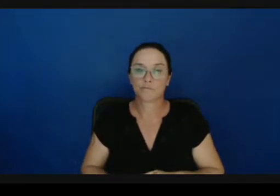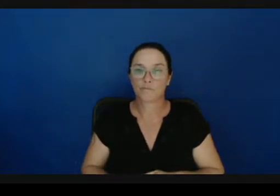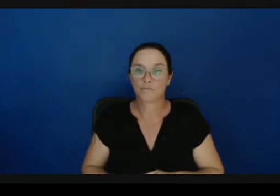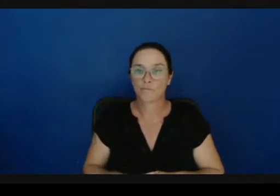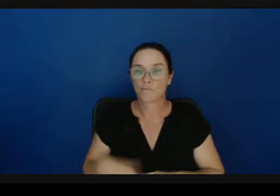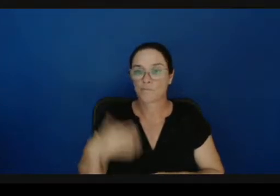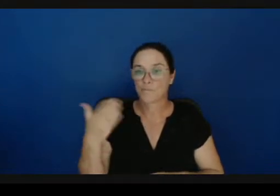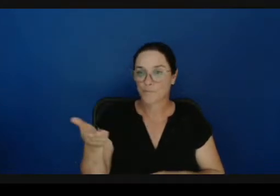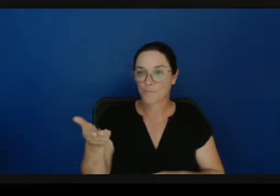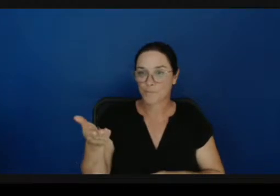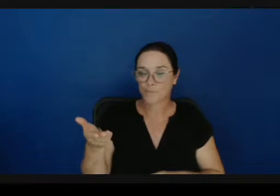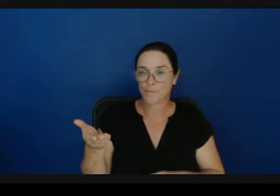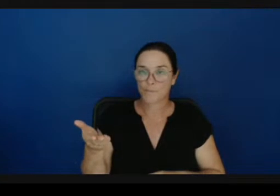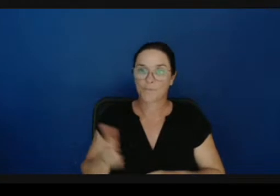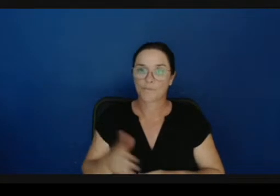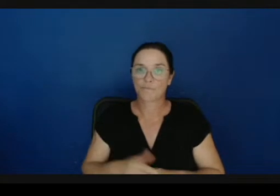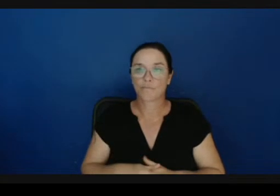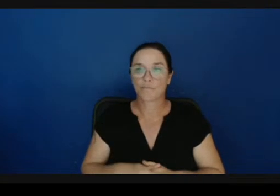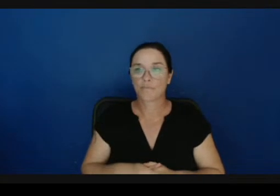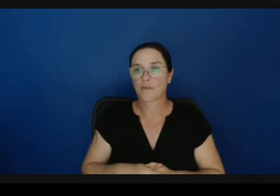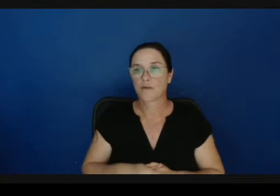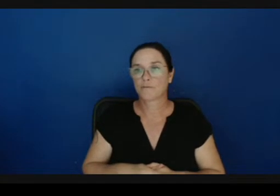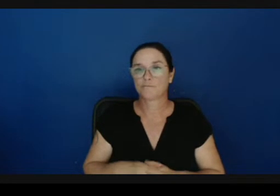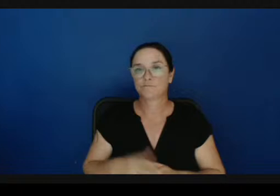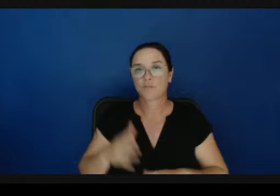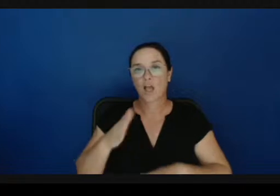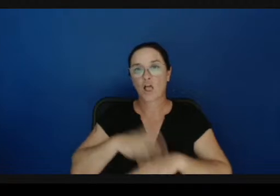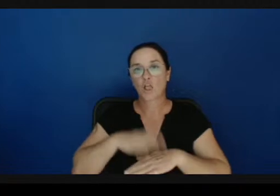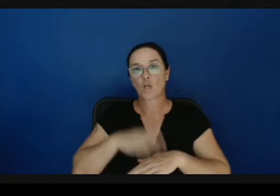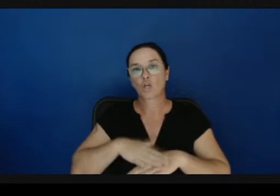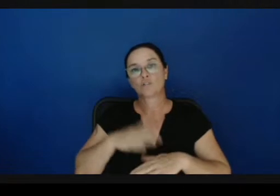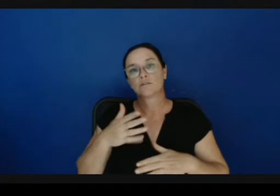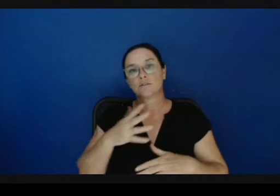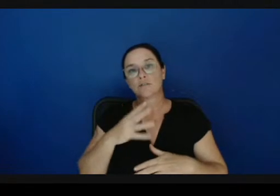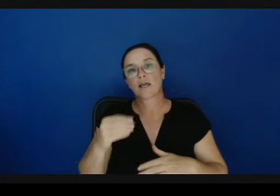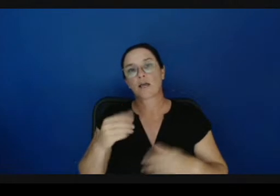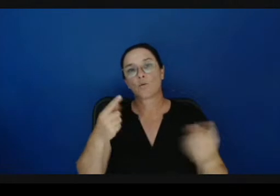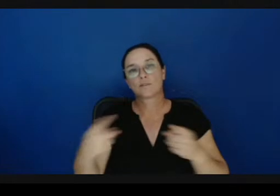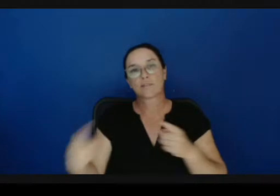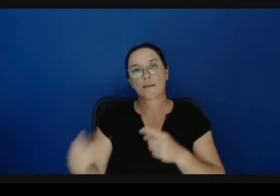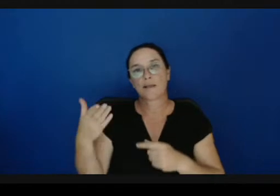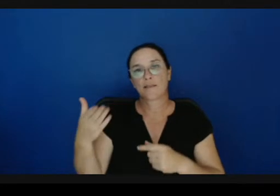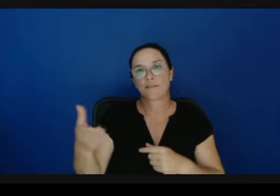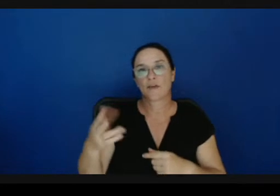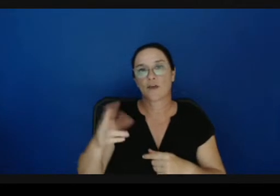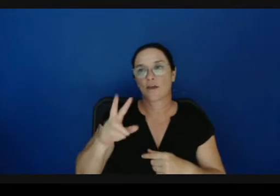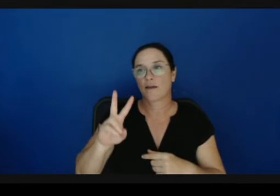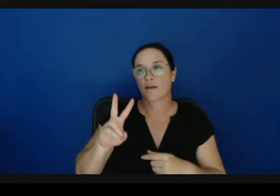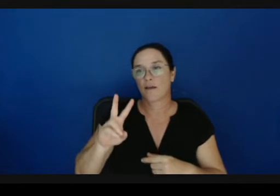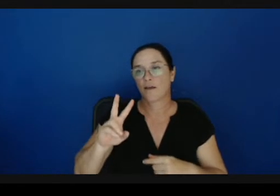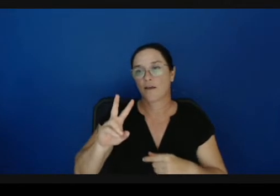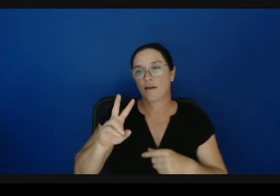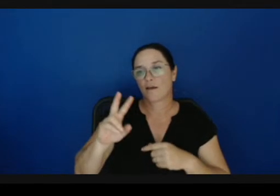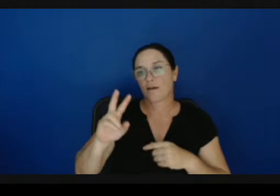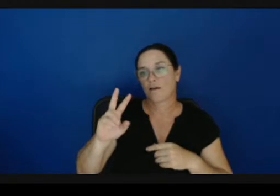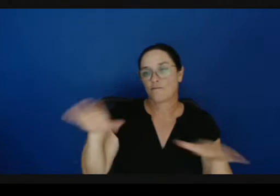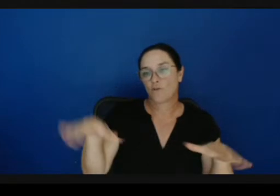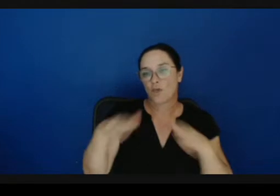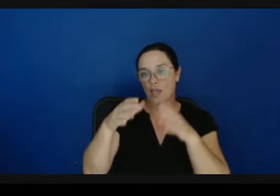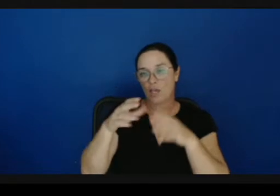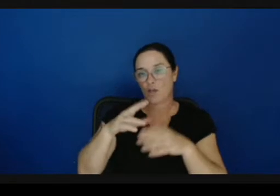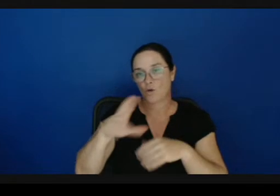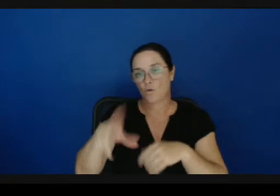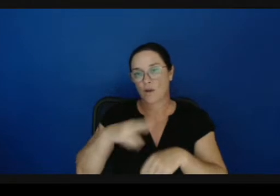go. So alerts and conditions and what's going on up at the Hawaii Volcanoes National Park. The Kilauea Visitor